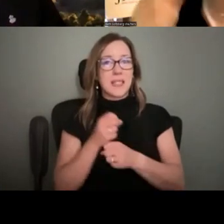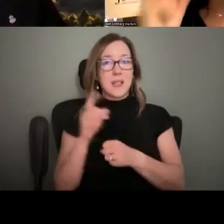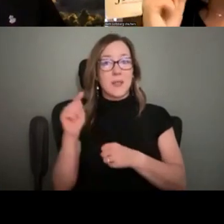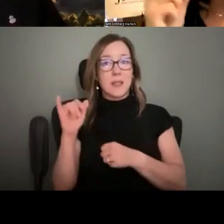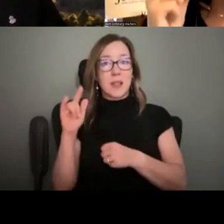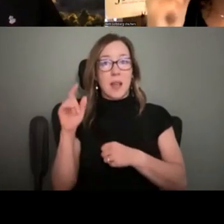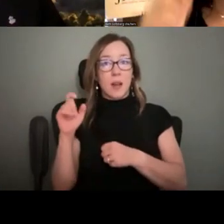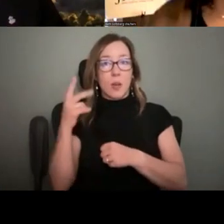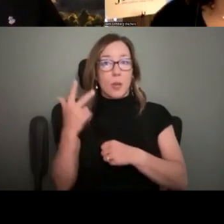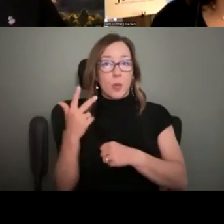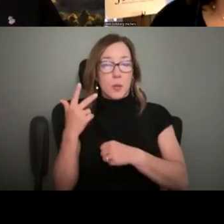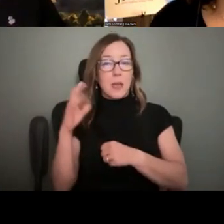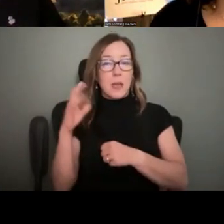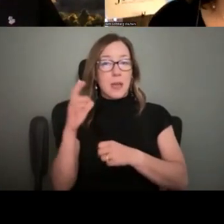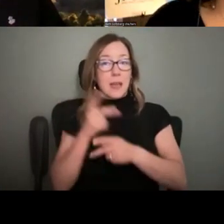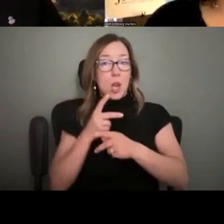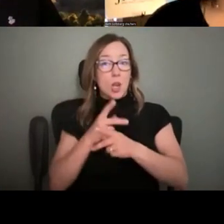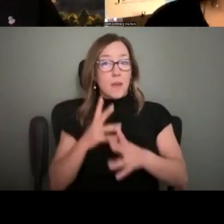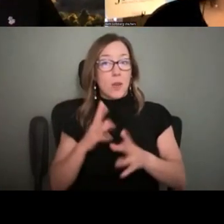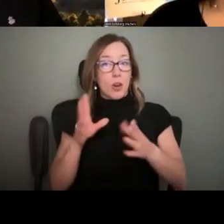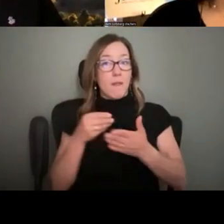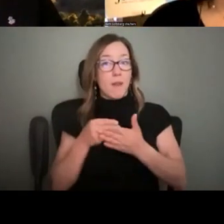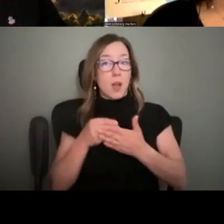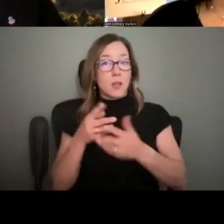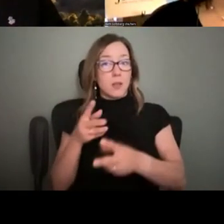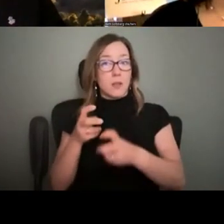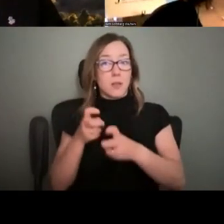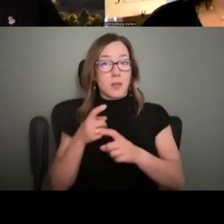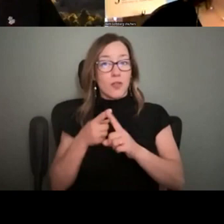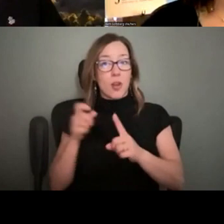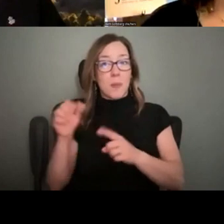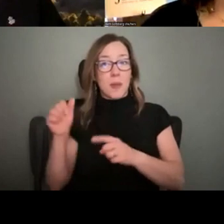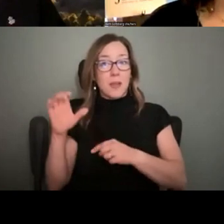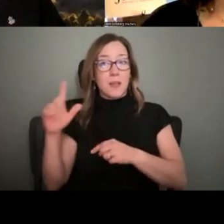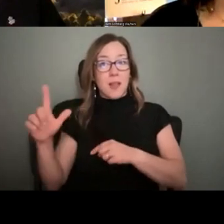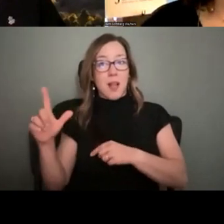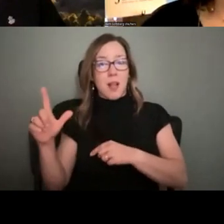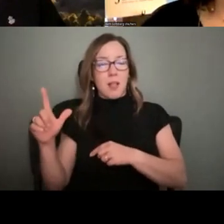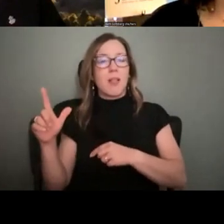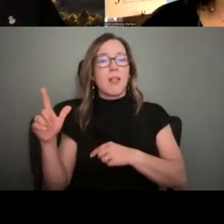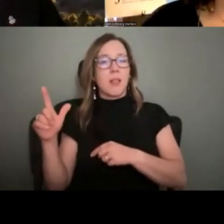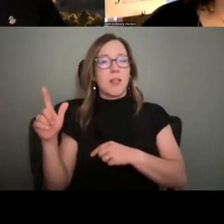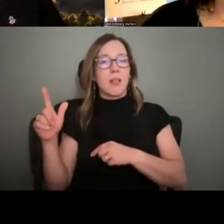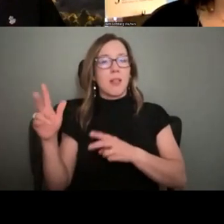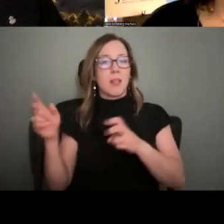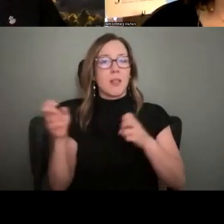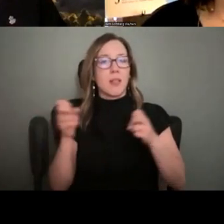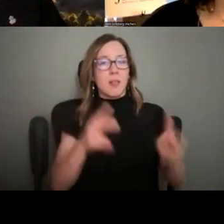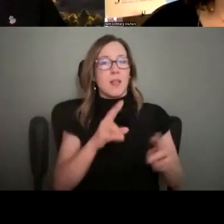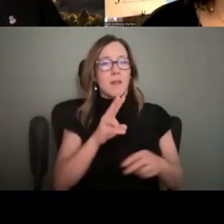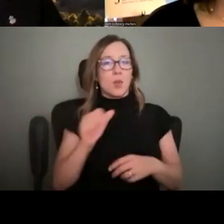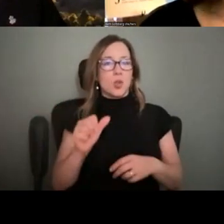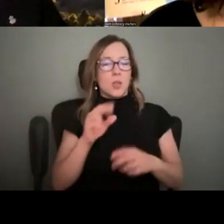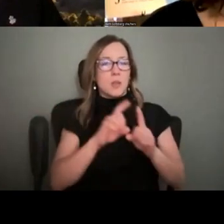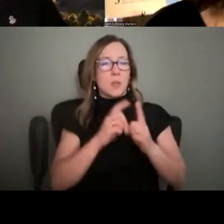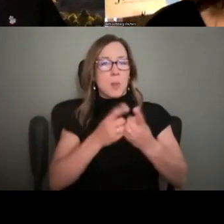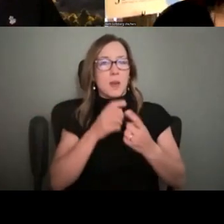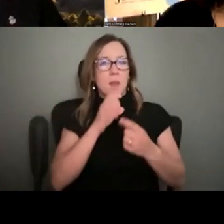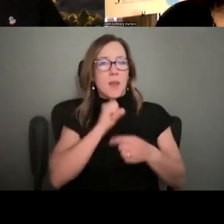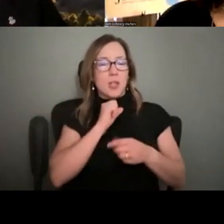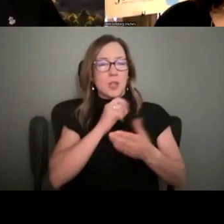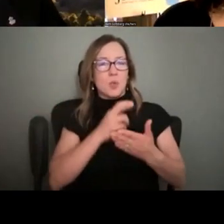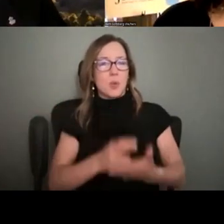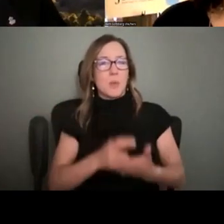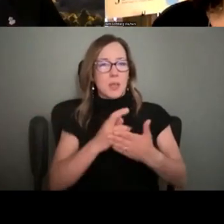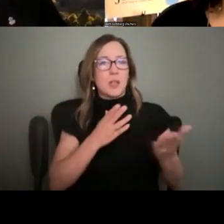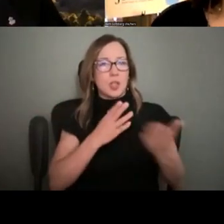III caregiver funds from ACL that then goes to Virginia Department of Aging and Rehabilitative